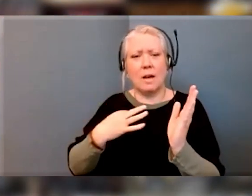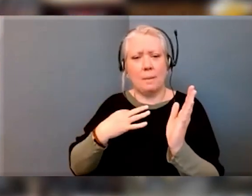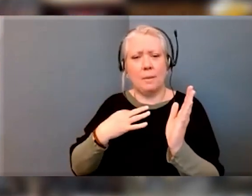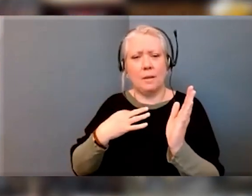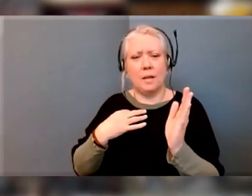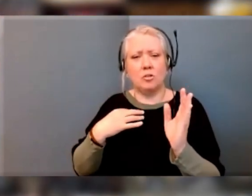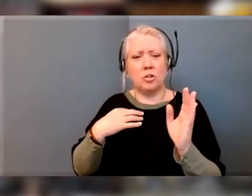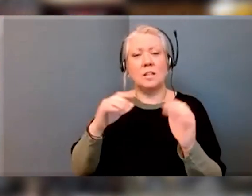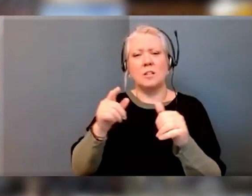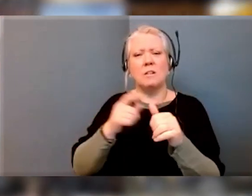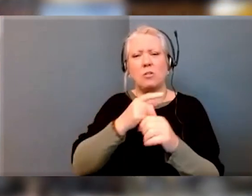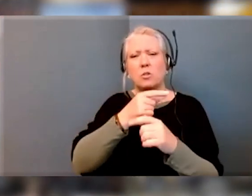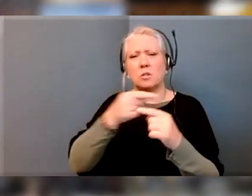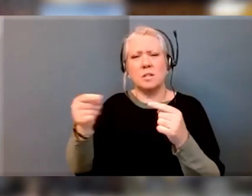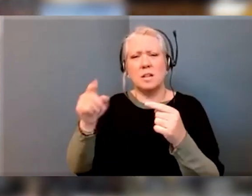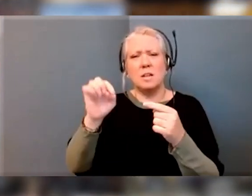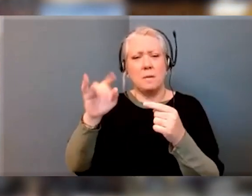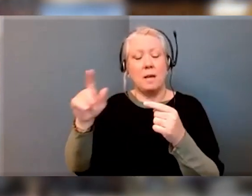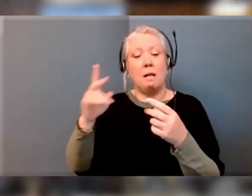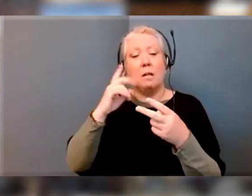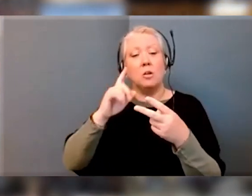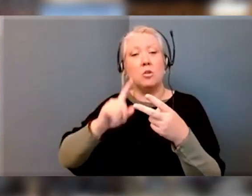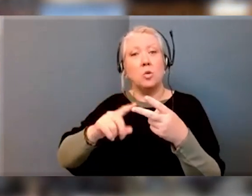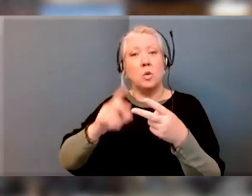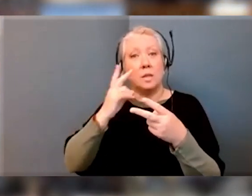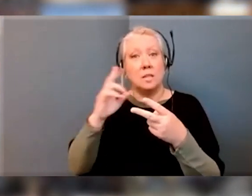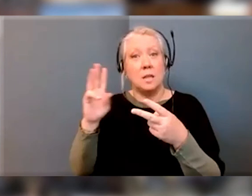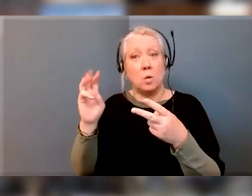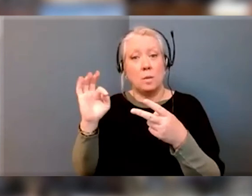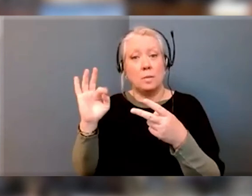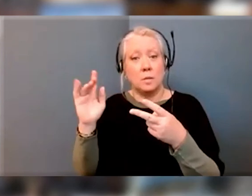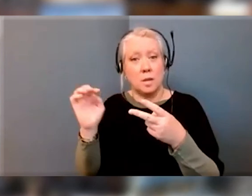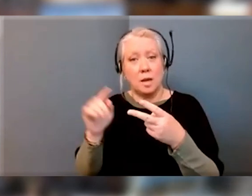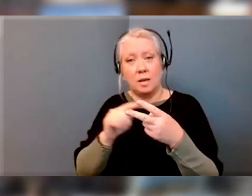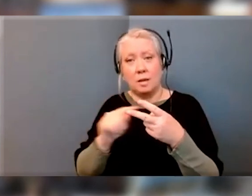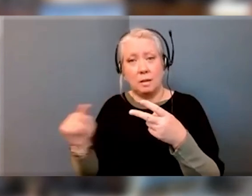community.development@pittsburghpa.gov. And you can see the website address there. This